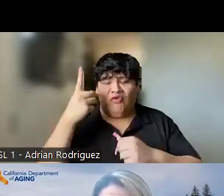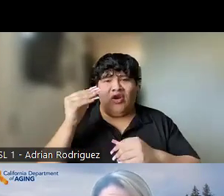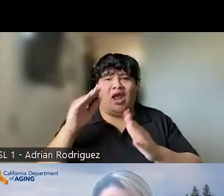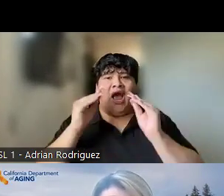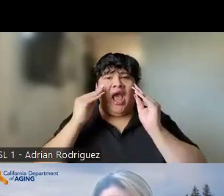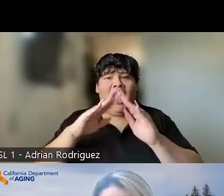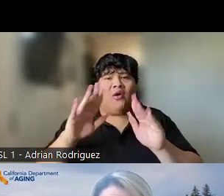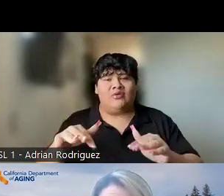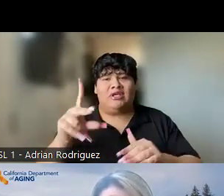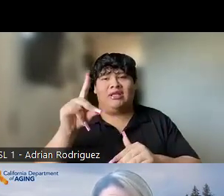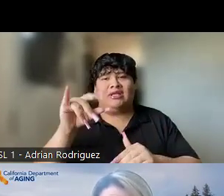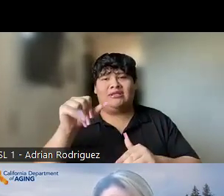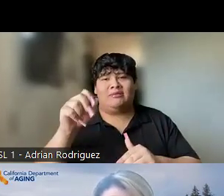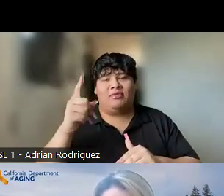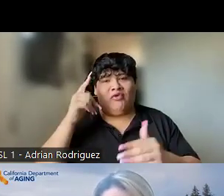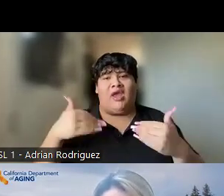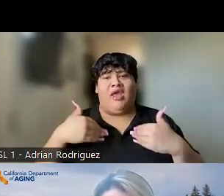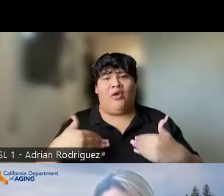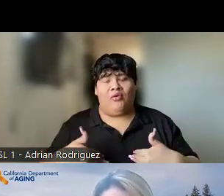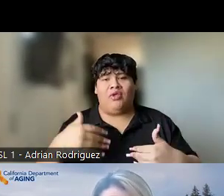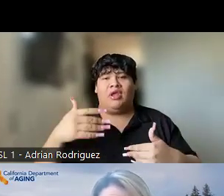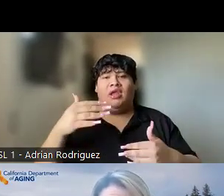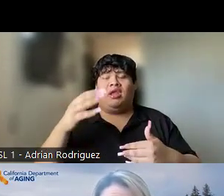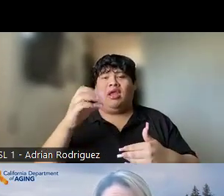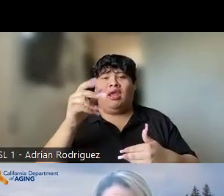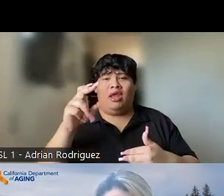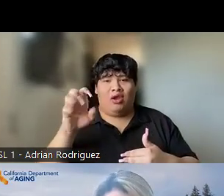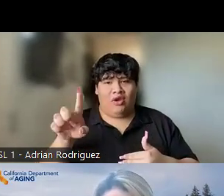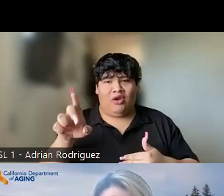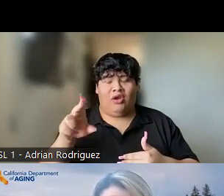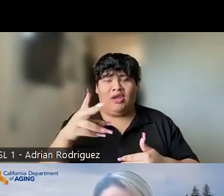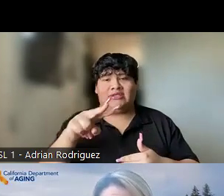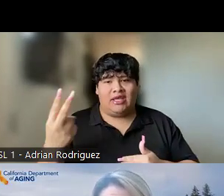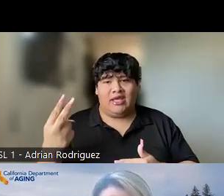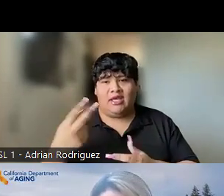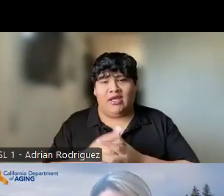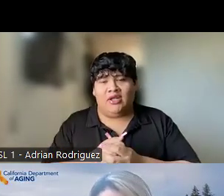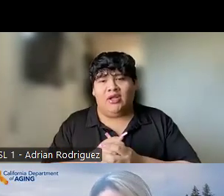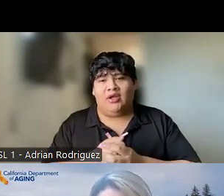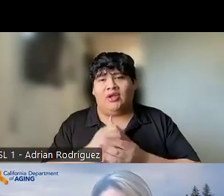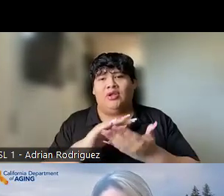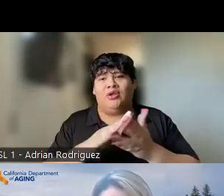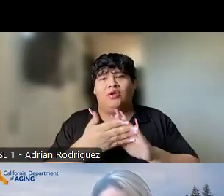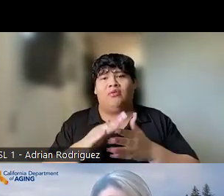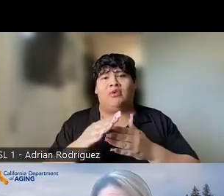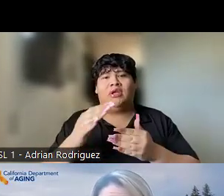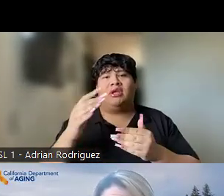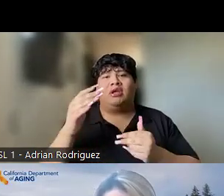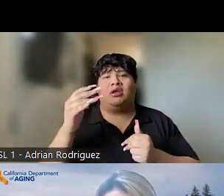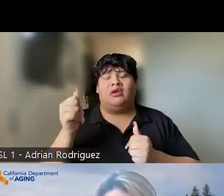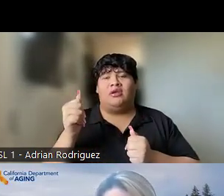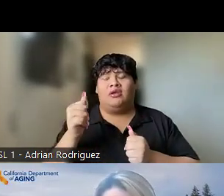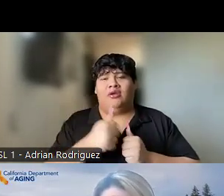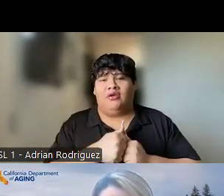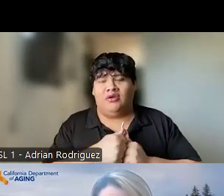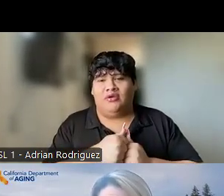stability as part of the healthcare delivery system. Second, the Community Care Expansion Program,